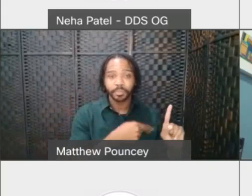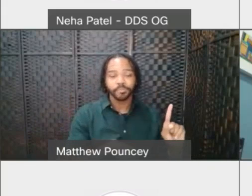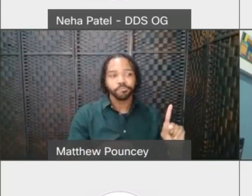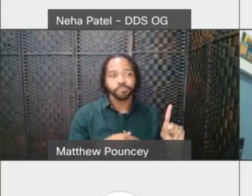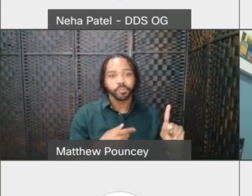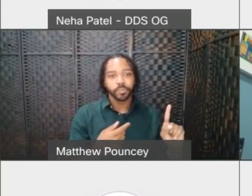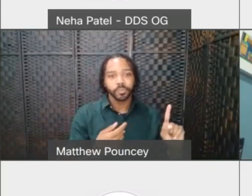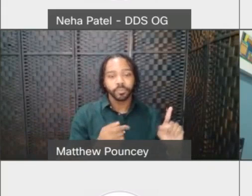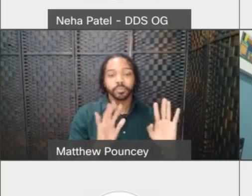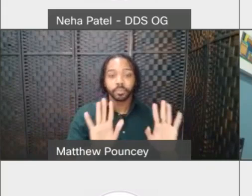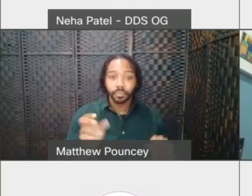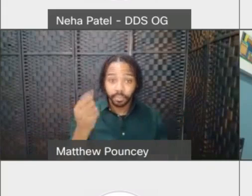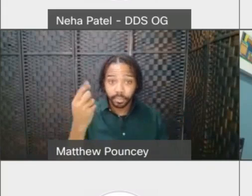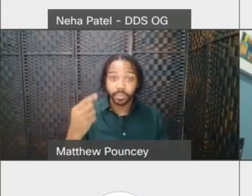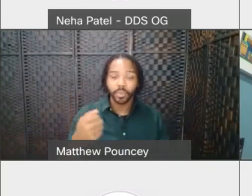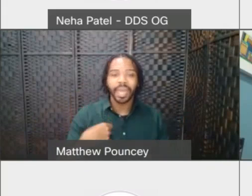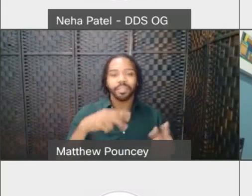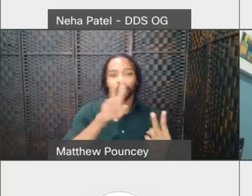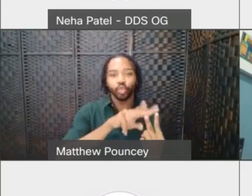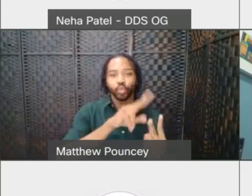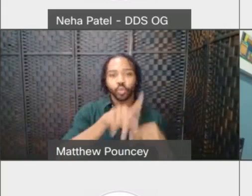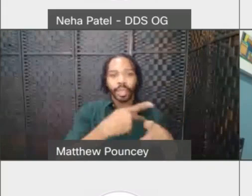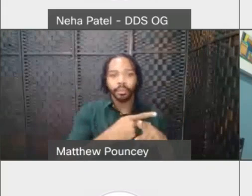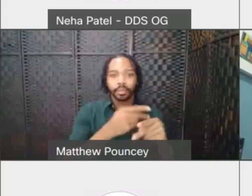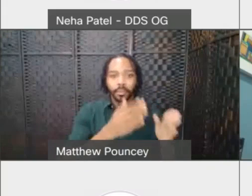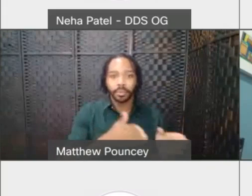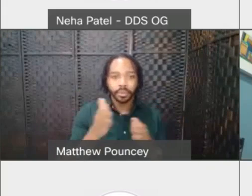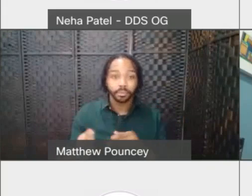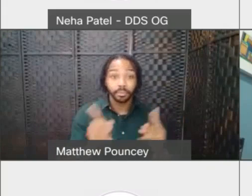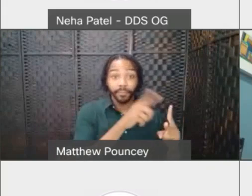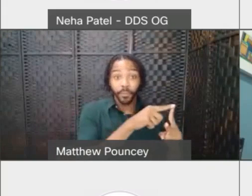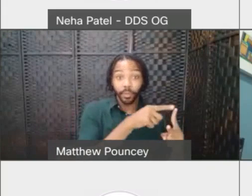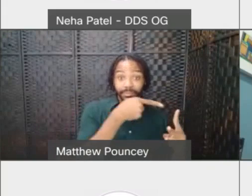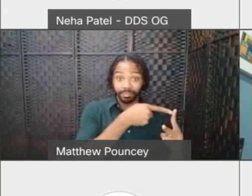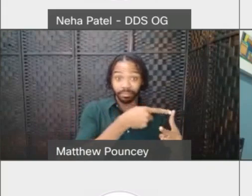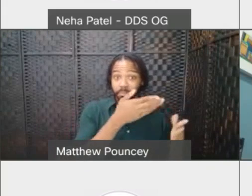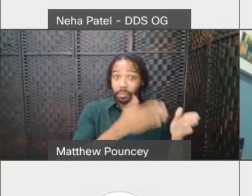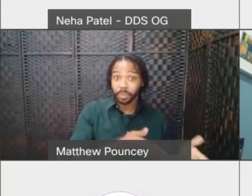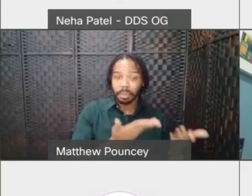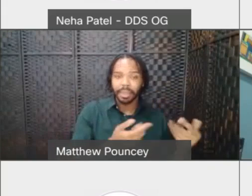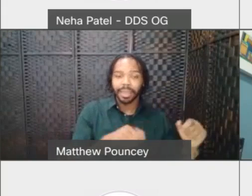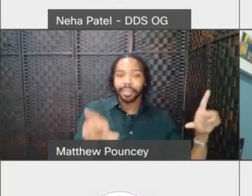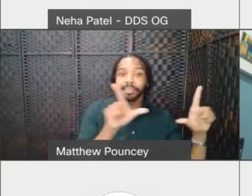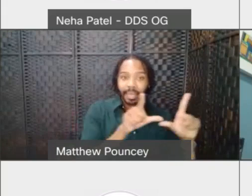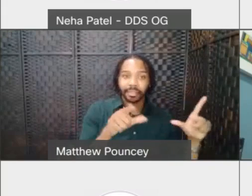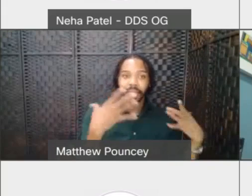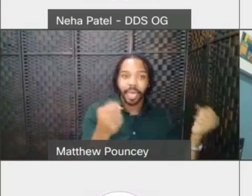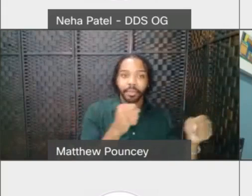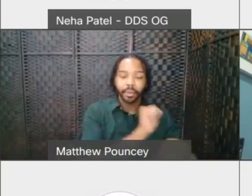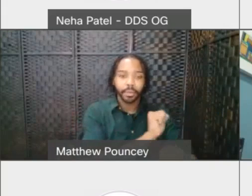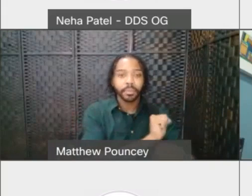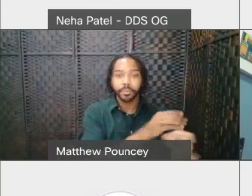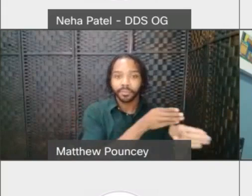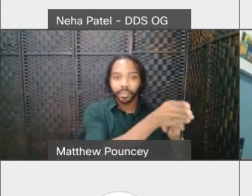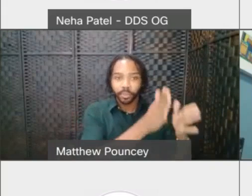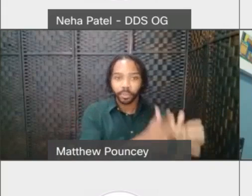there's two types of persons they may be referring to. One is a licensed health occupation